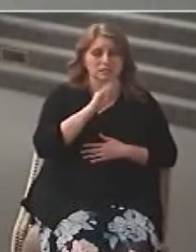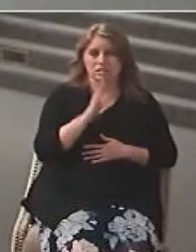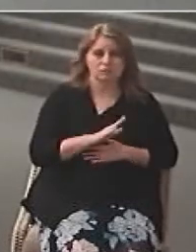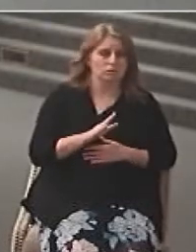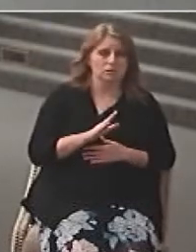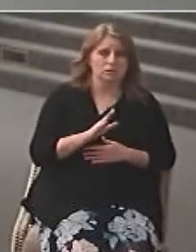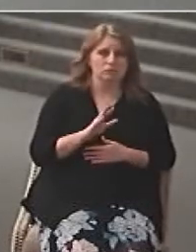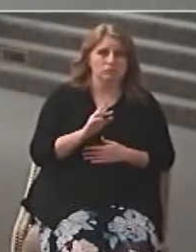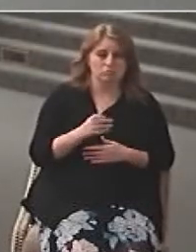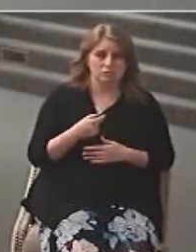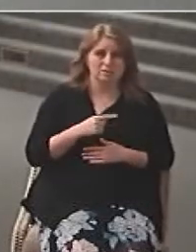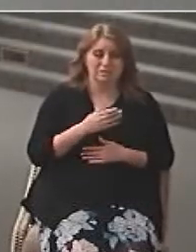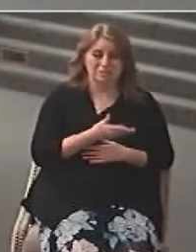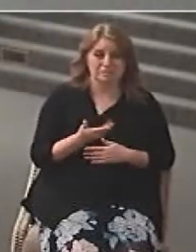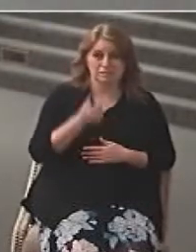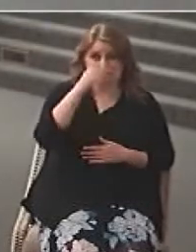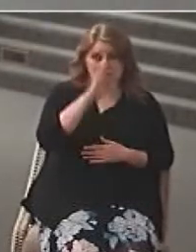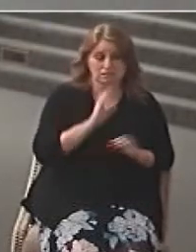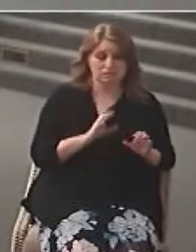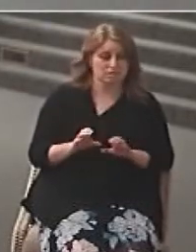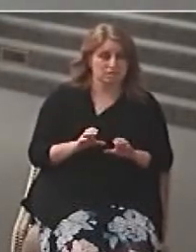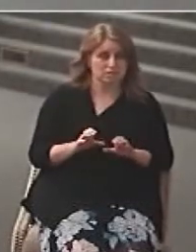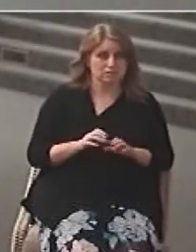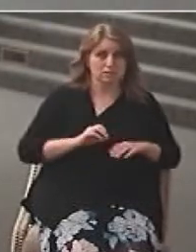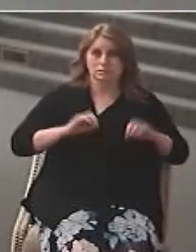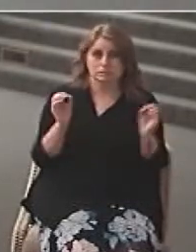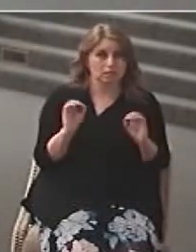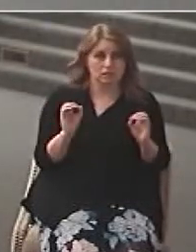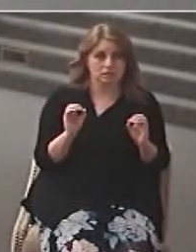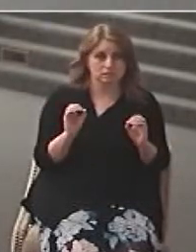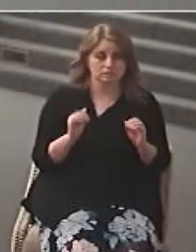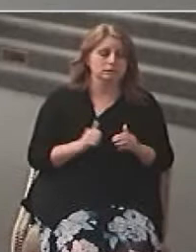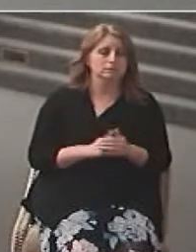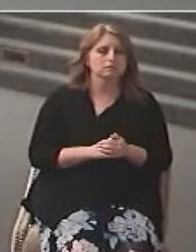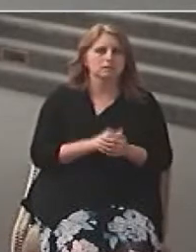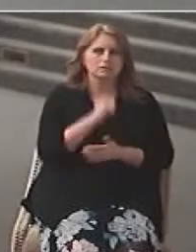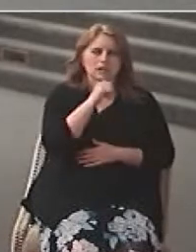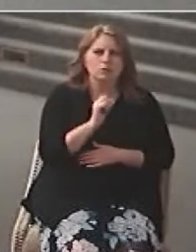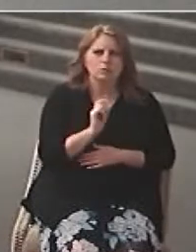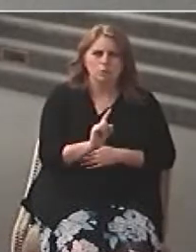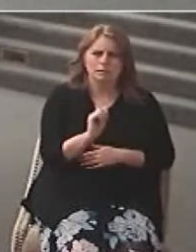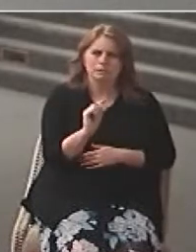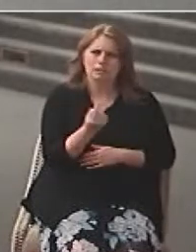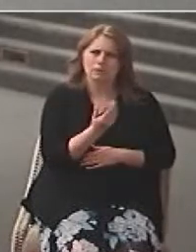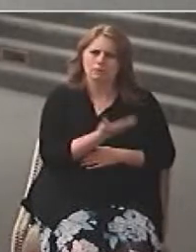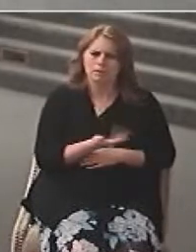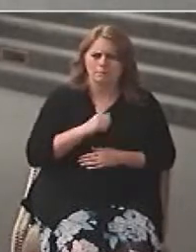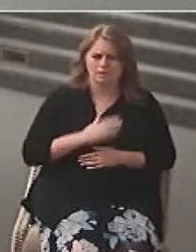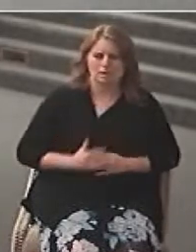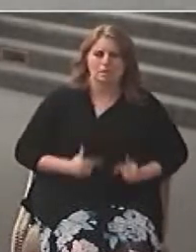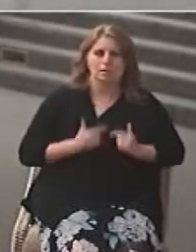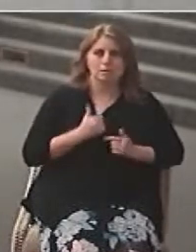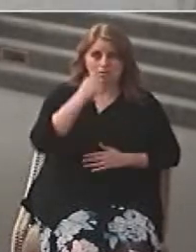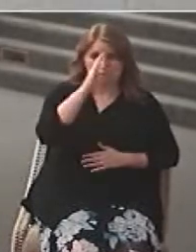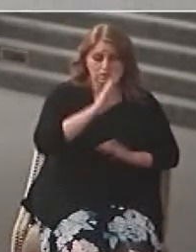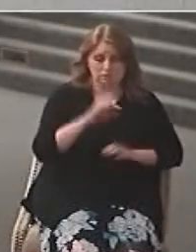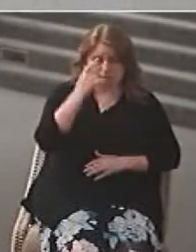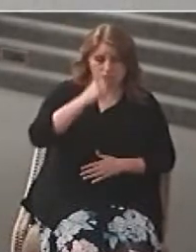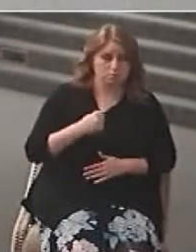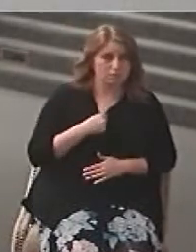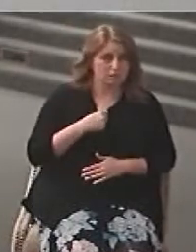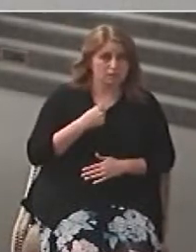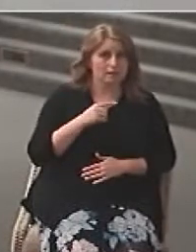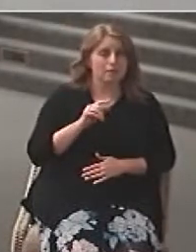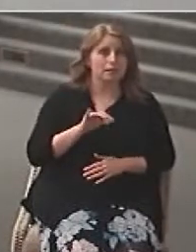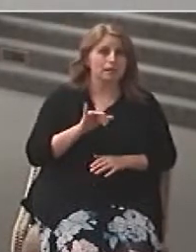because of the things that God's done. None. There's not one single thing in my life that God has done for me that I